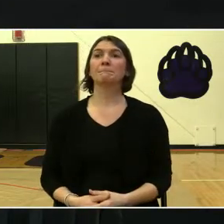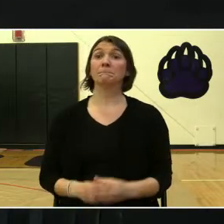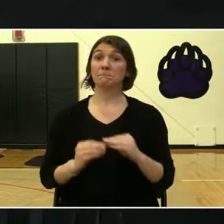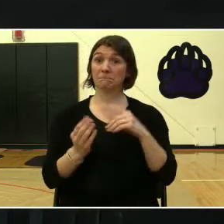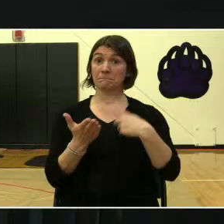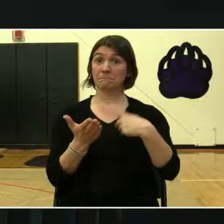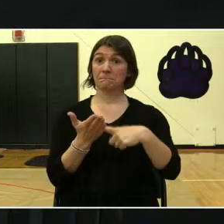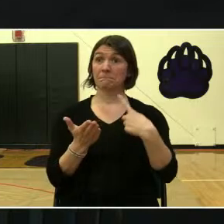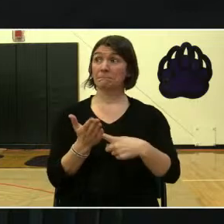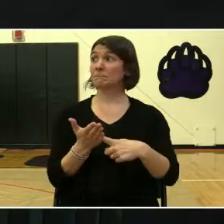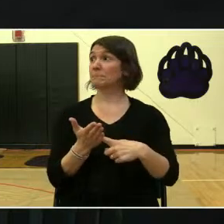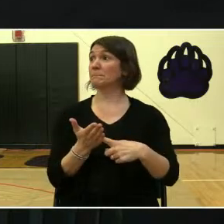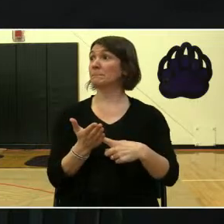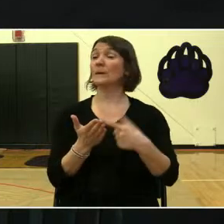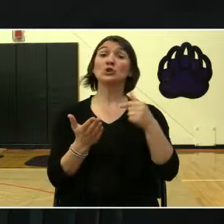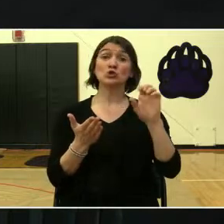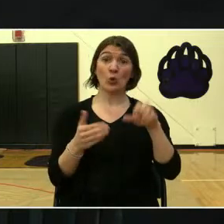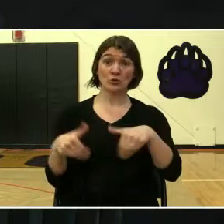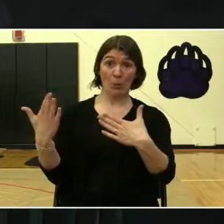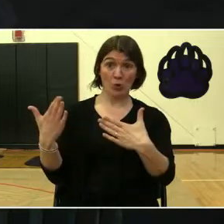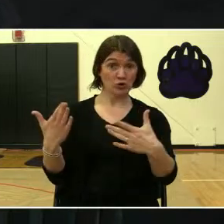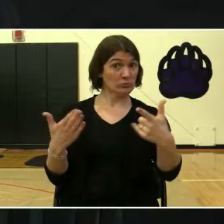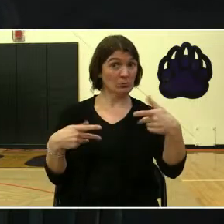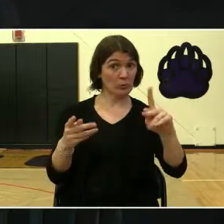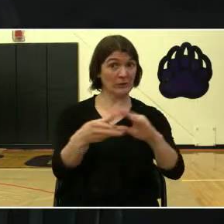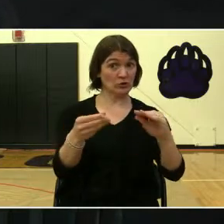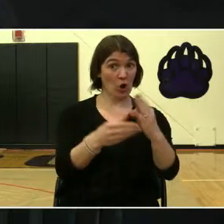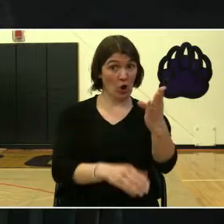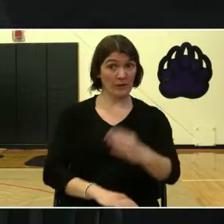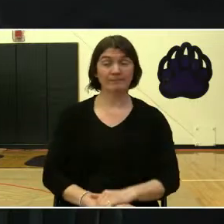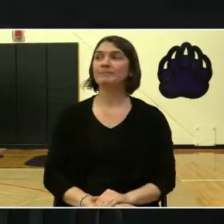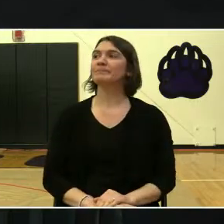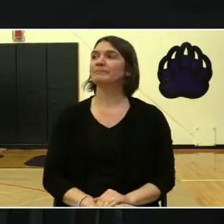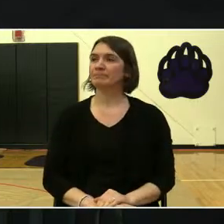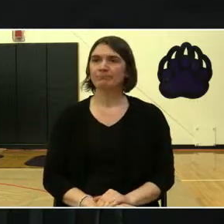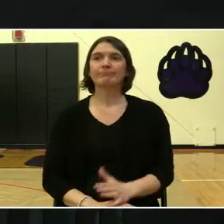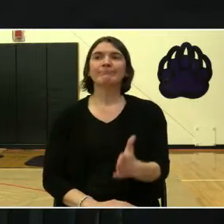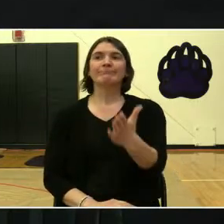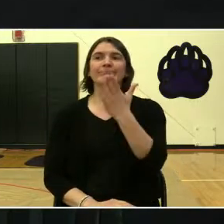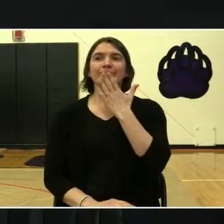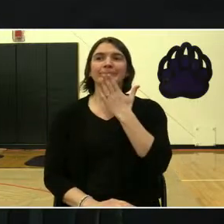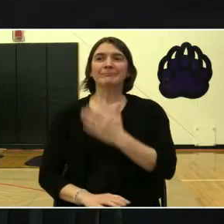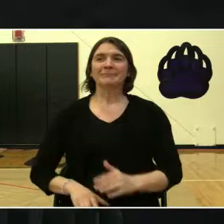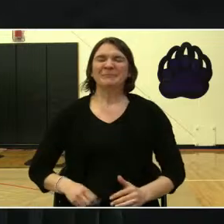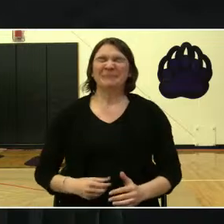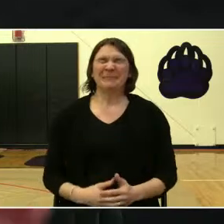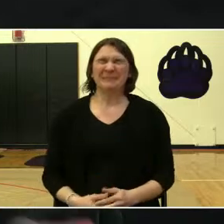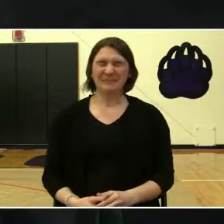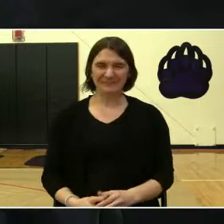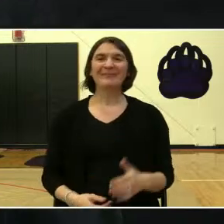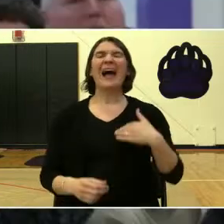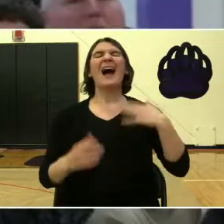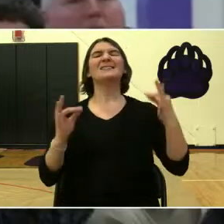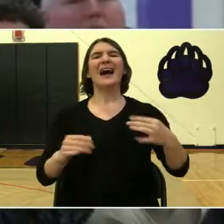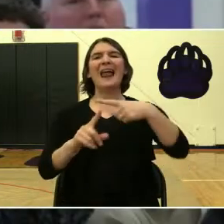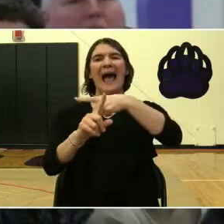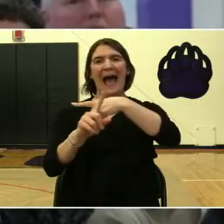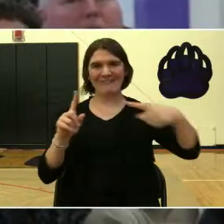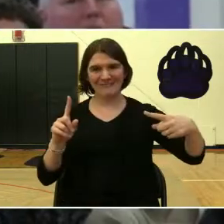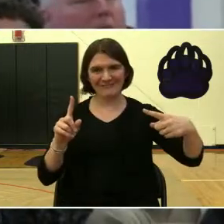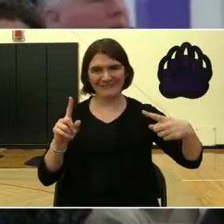um Mr Carville having made the motion uh can speak to it first thank you I just uh I cut the amount in half with the